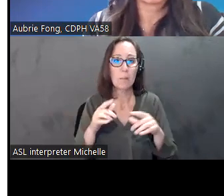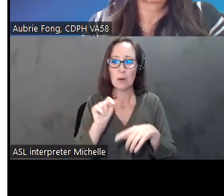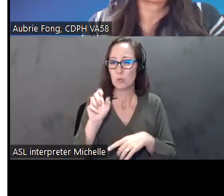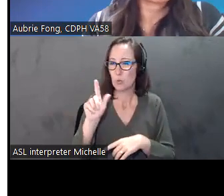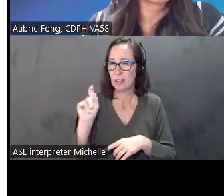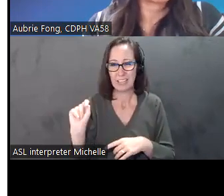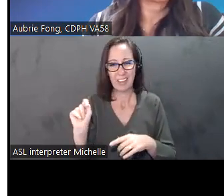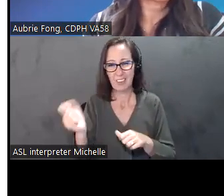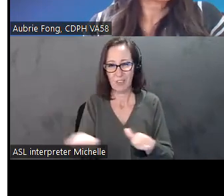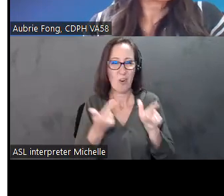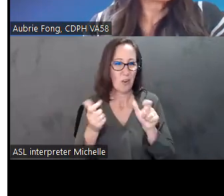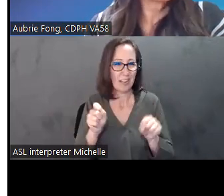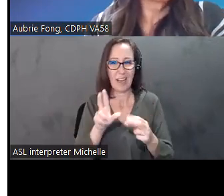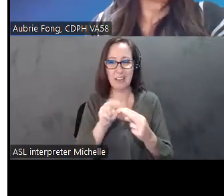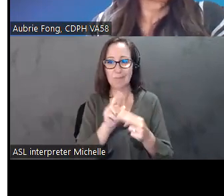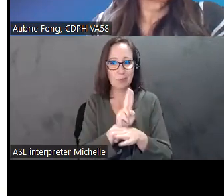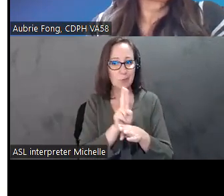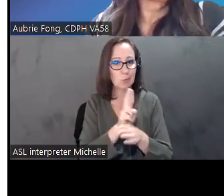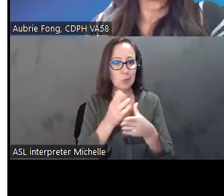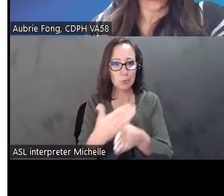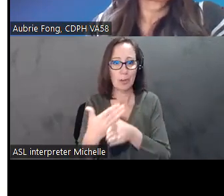shareable across the board.